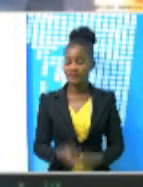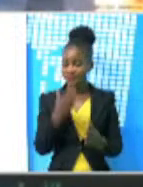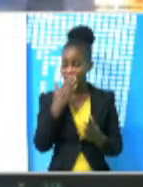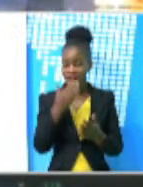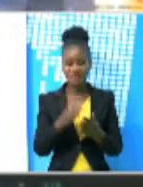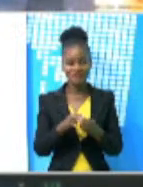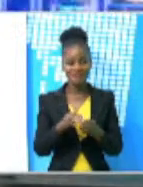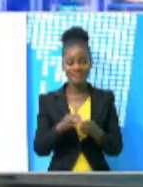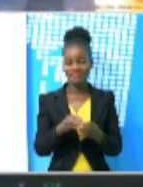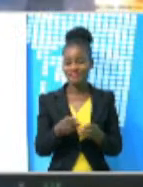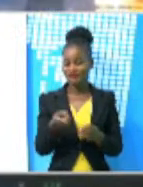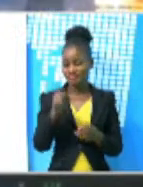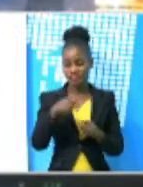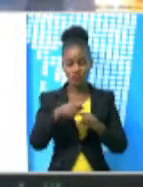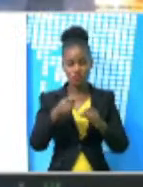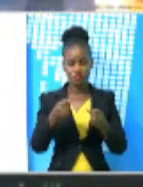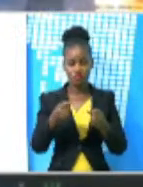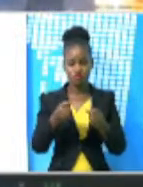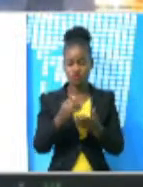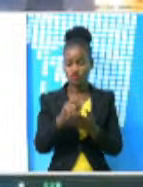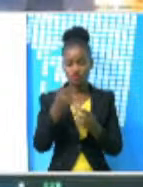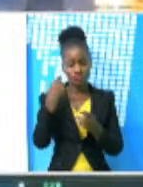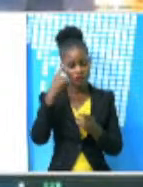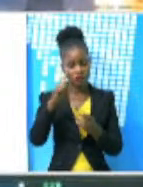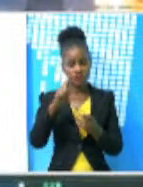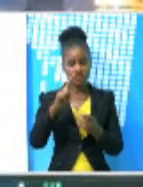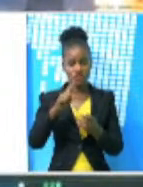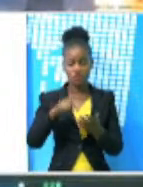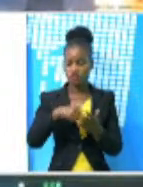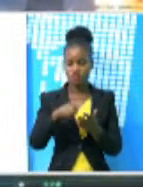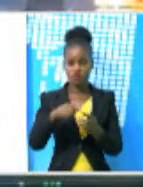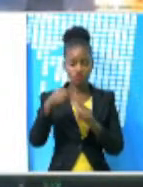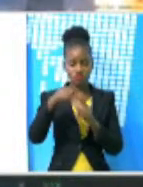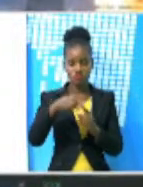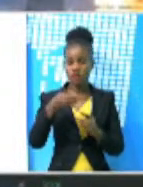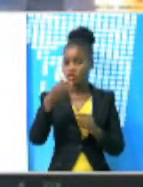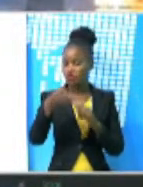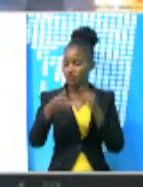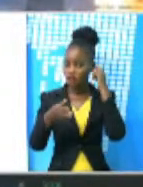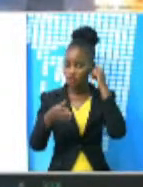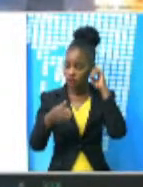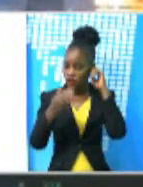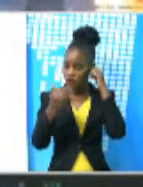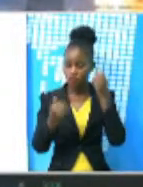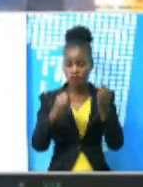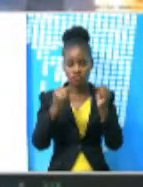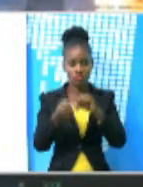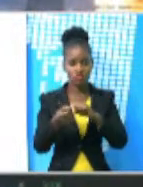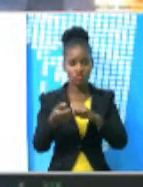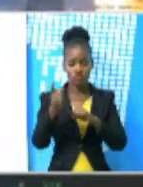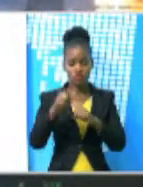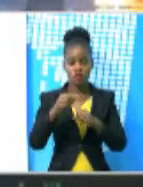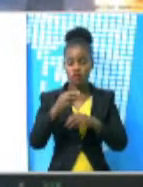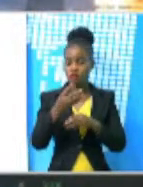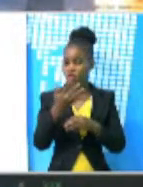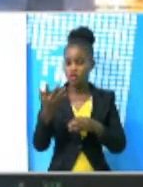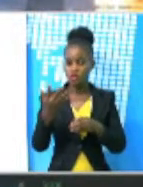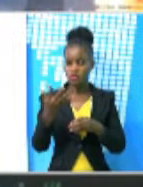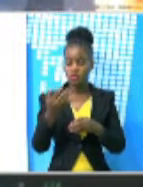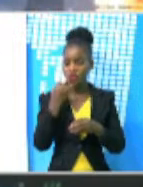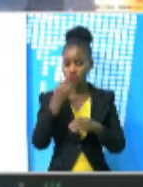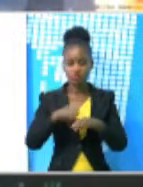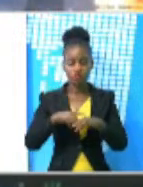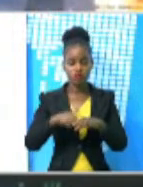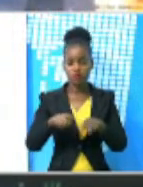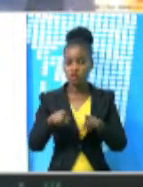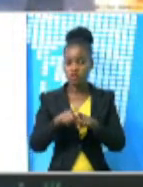All right, we'll be back from the break, and many thanks for sticking around to wherever you are. And now we turn our focus on the numbers in the Albert time.